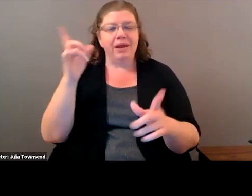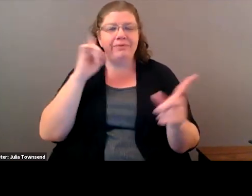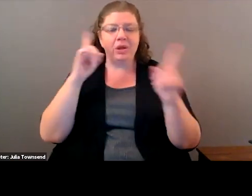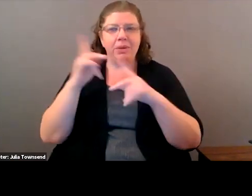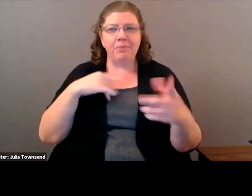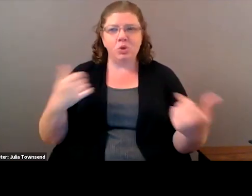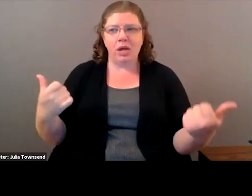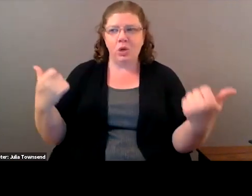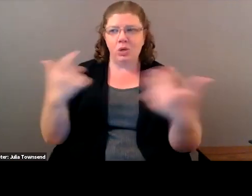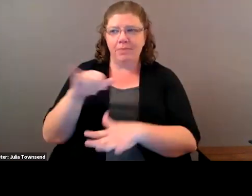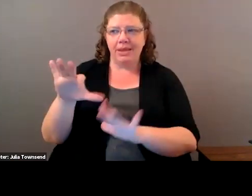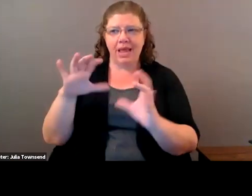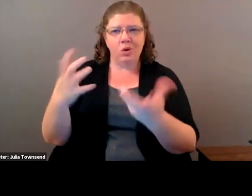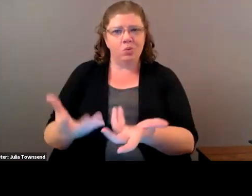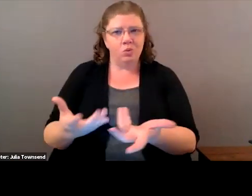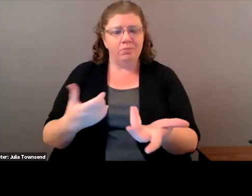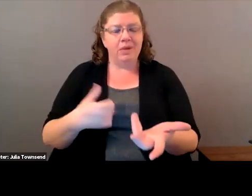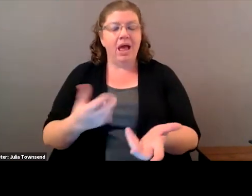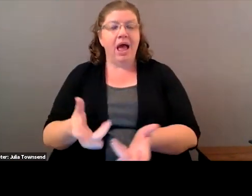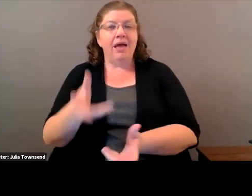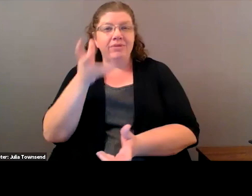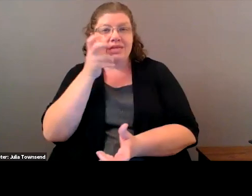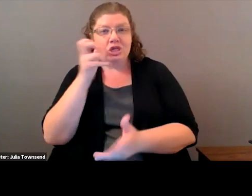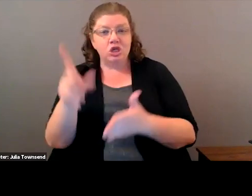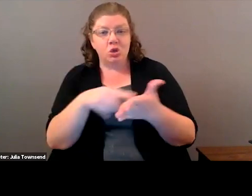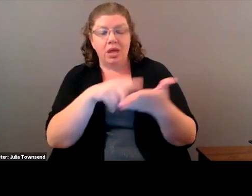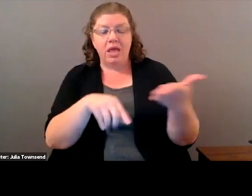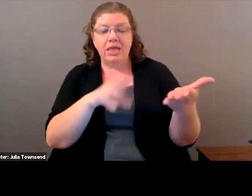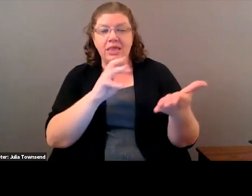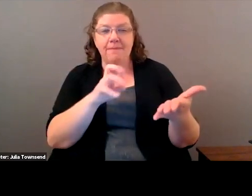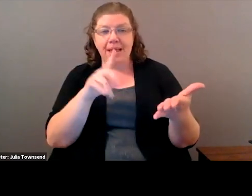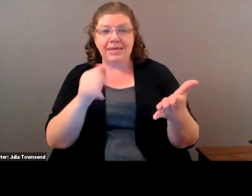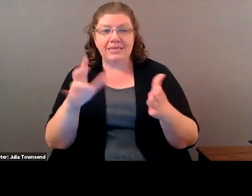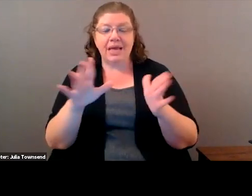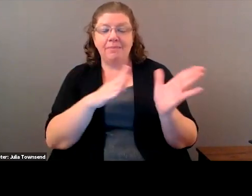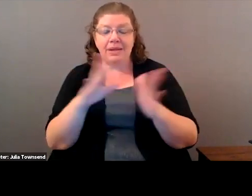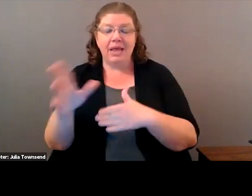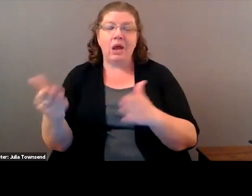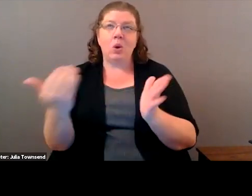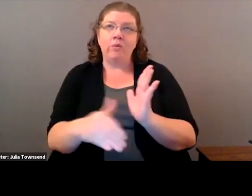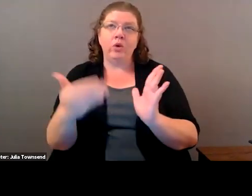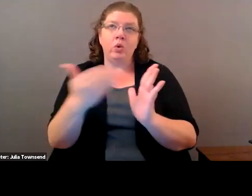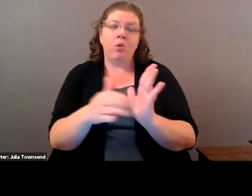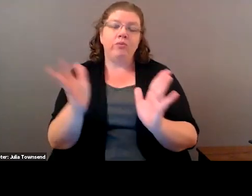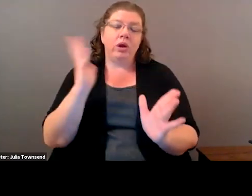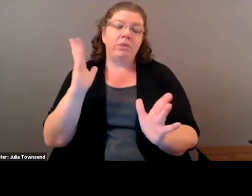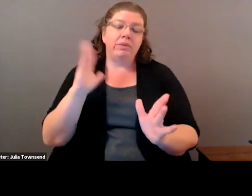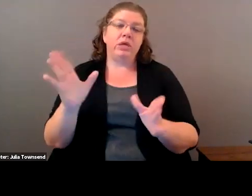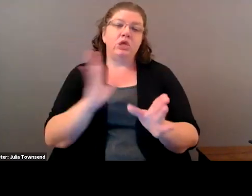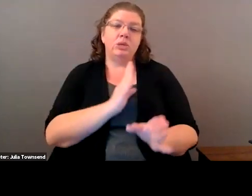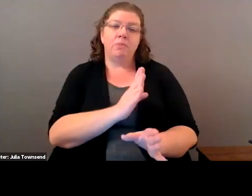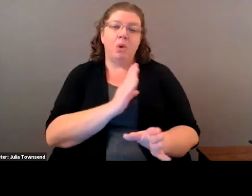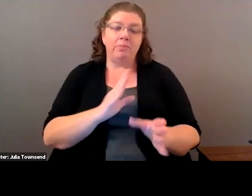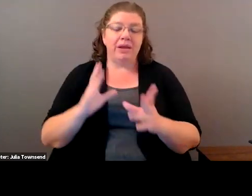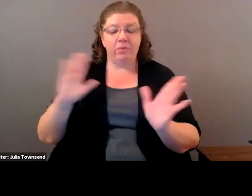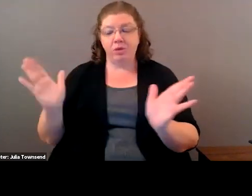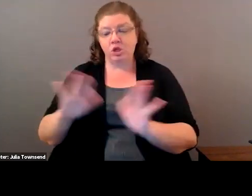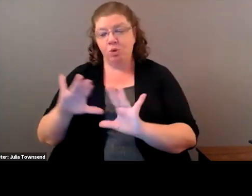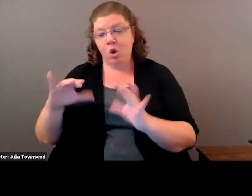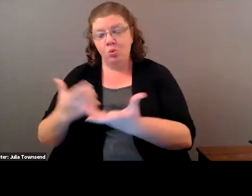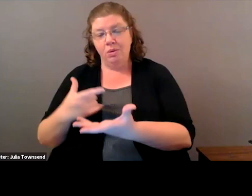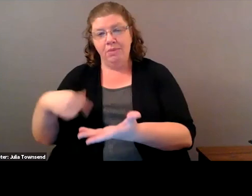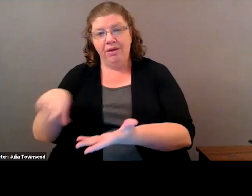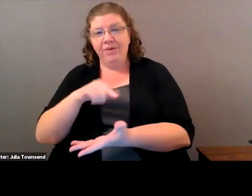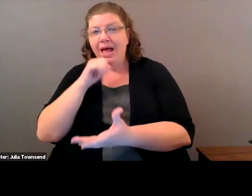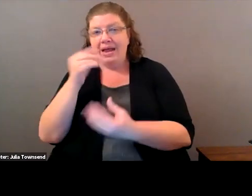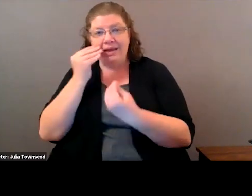this group. I've listened to the critique of the Meta Plan over and over at previous board meetings from a very small group of uninformed